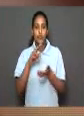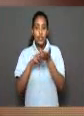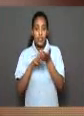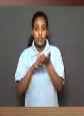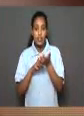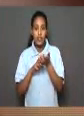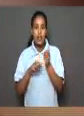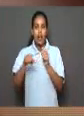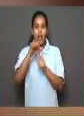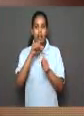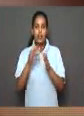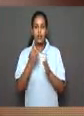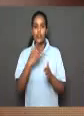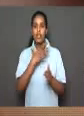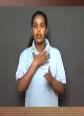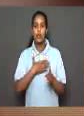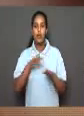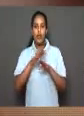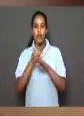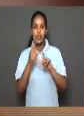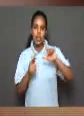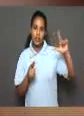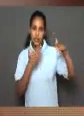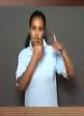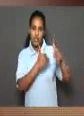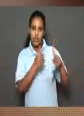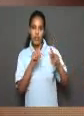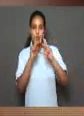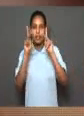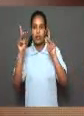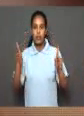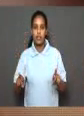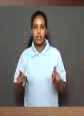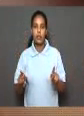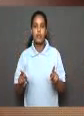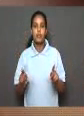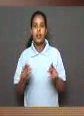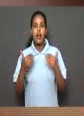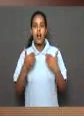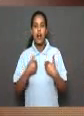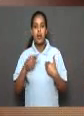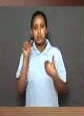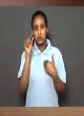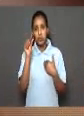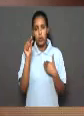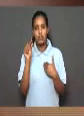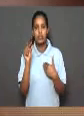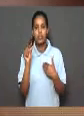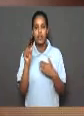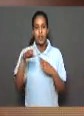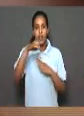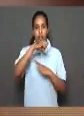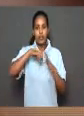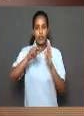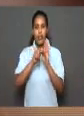should read, atoms of elements on the left side of the periodic table have the smallest